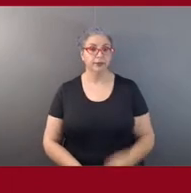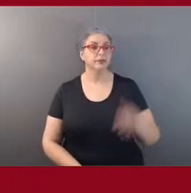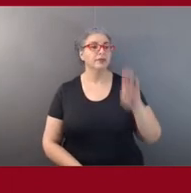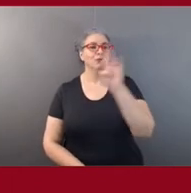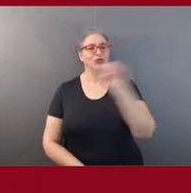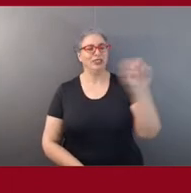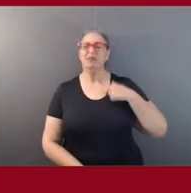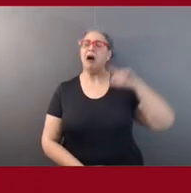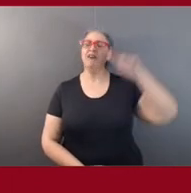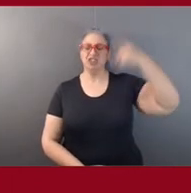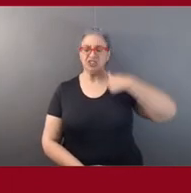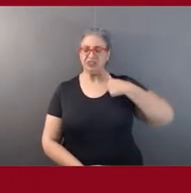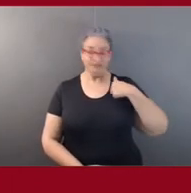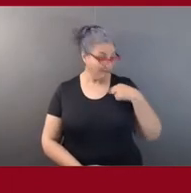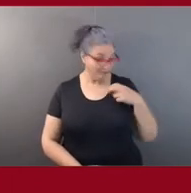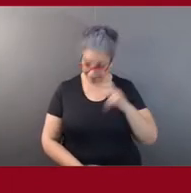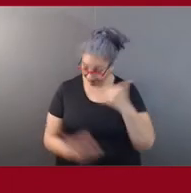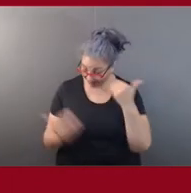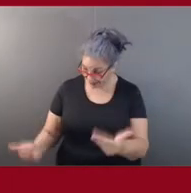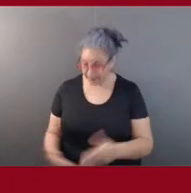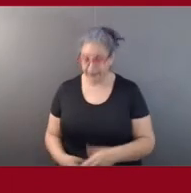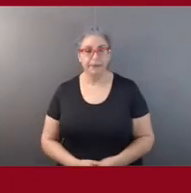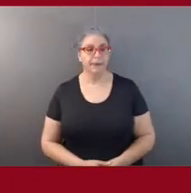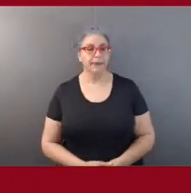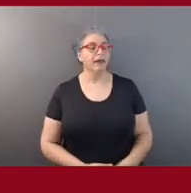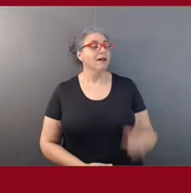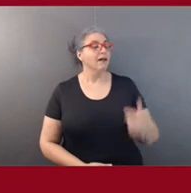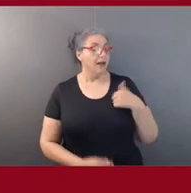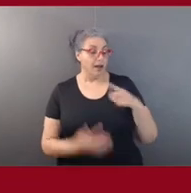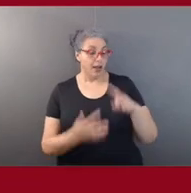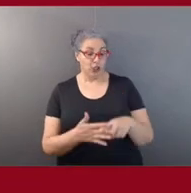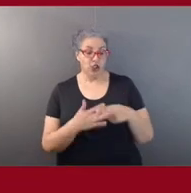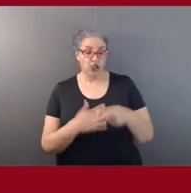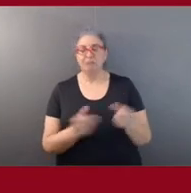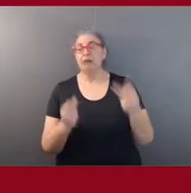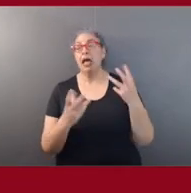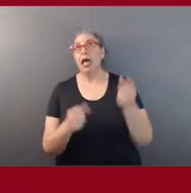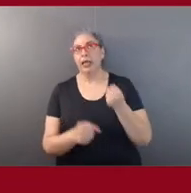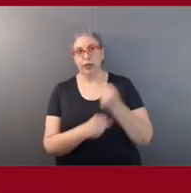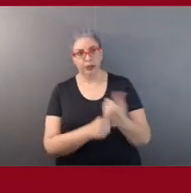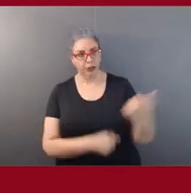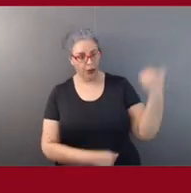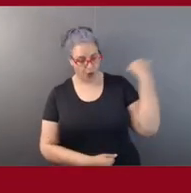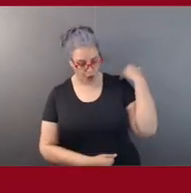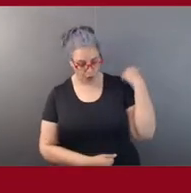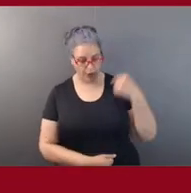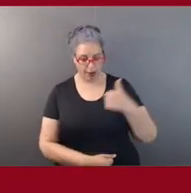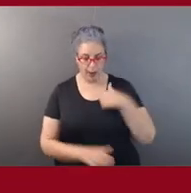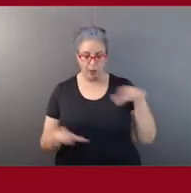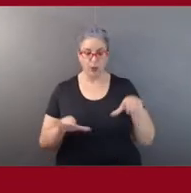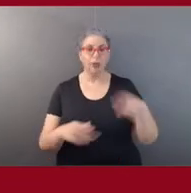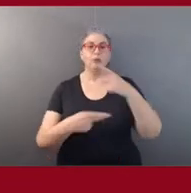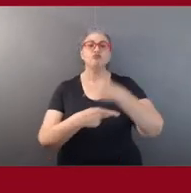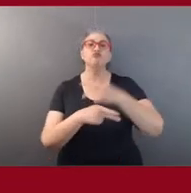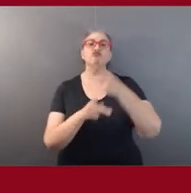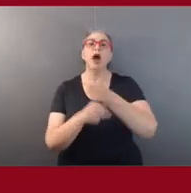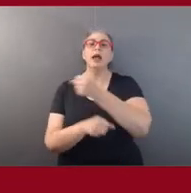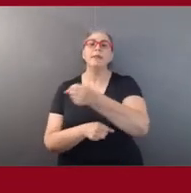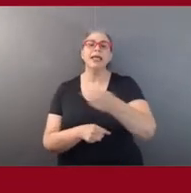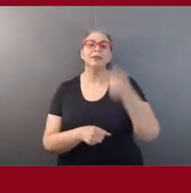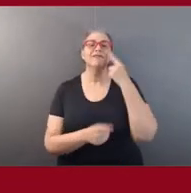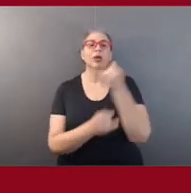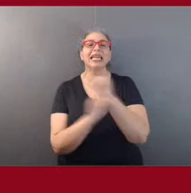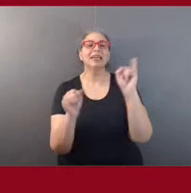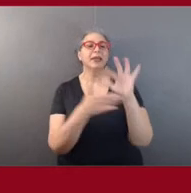I'll start. All right, Brie. So I started many, many years ago doing product placement for